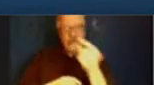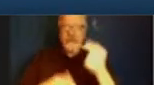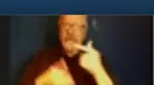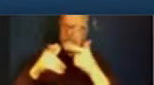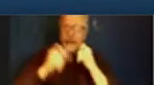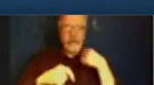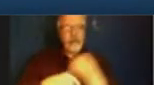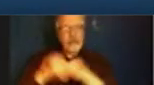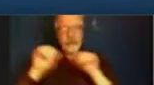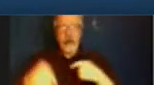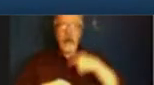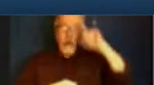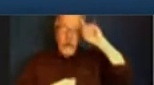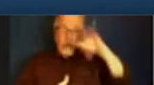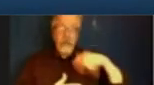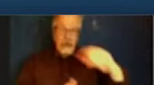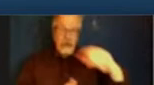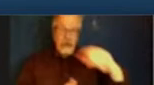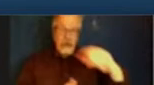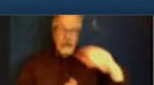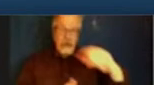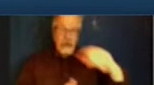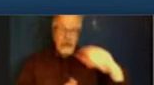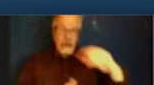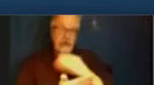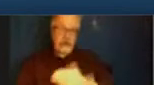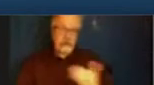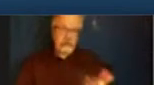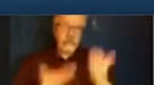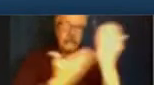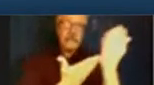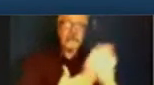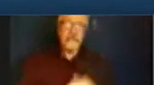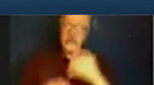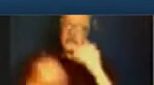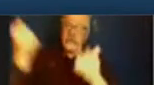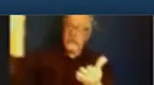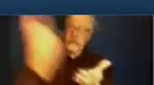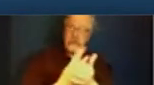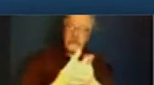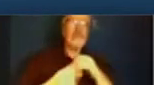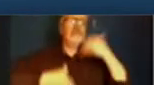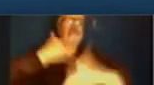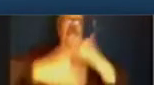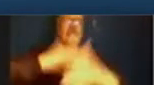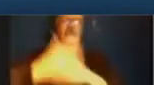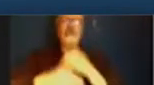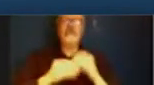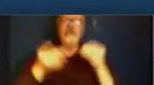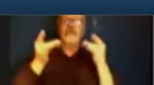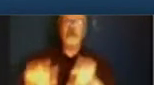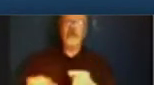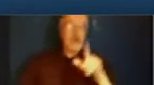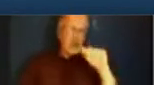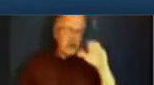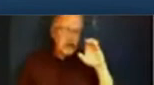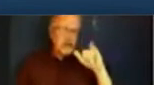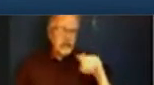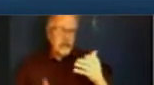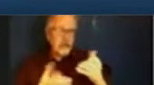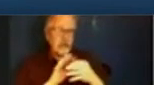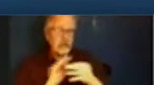can ease this pipeline. Lacey, did I cover it? I think you covered nearly all of it. The